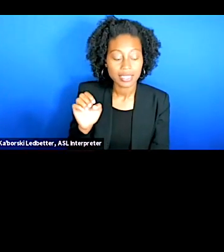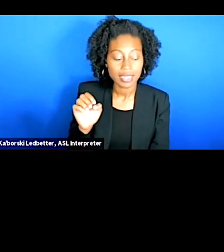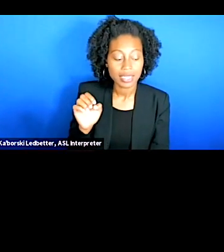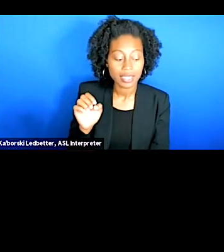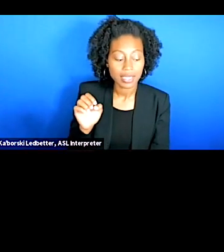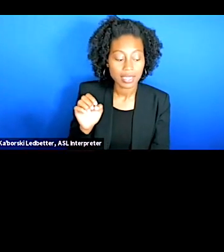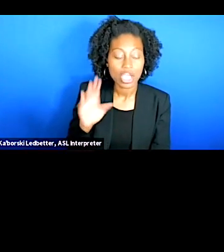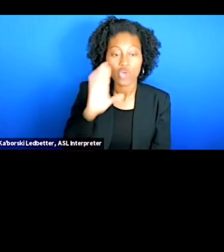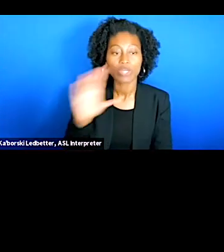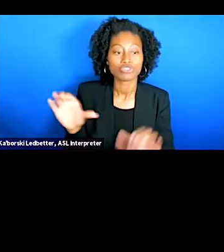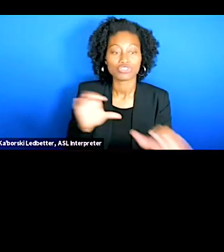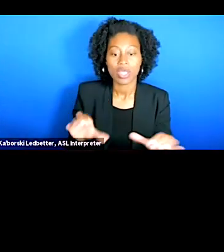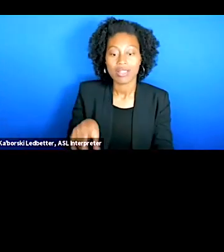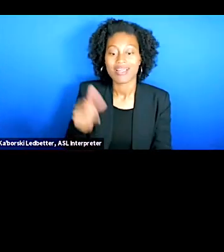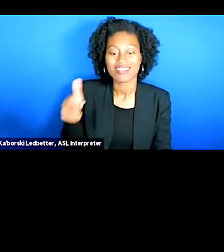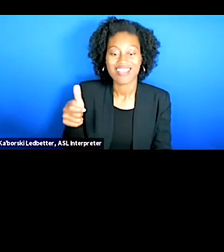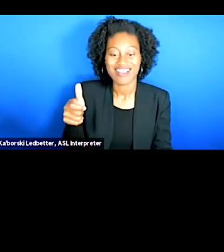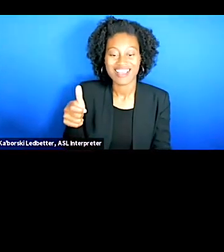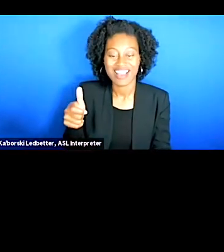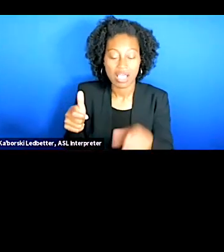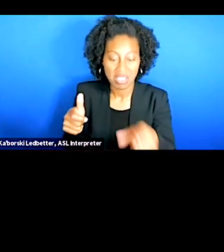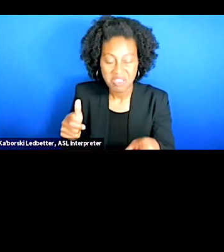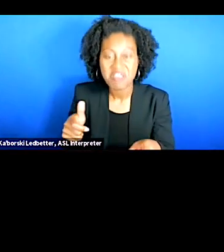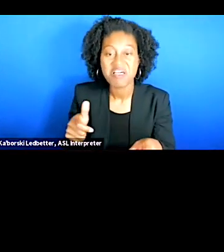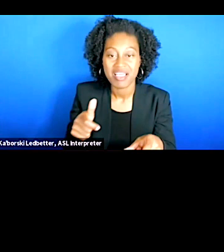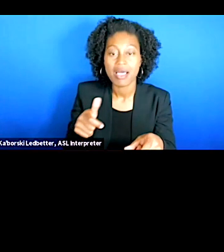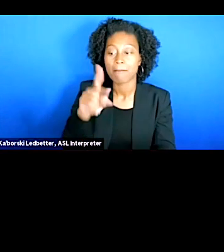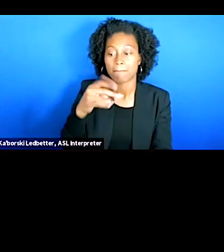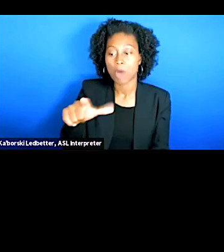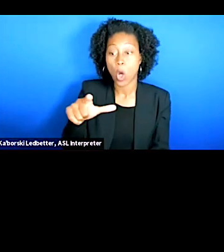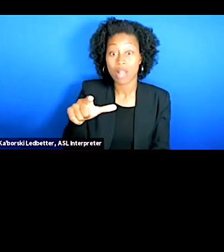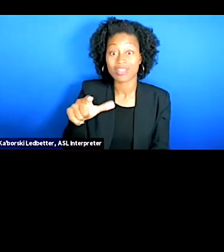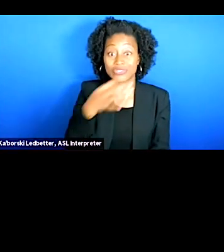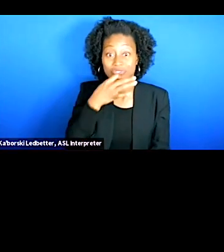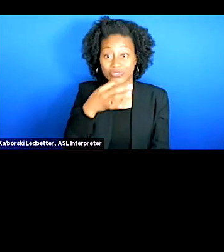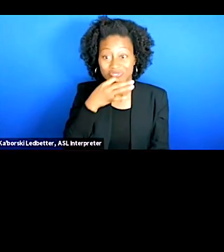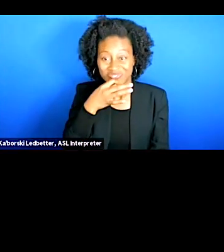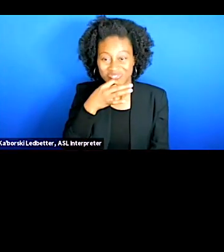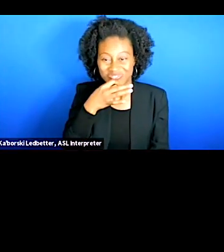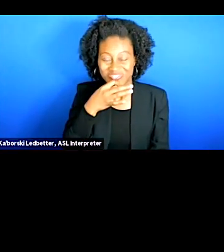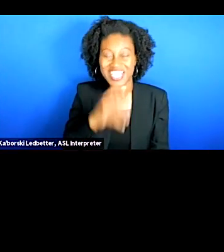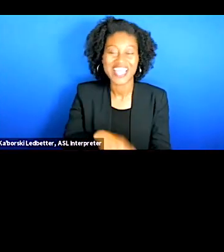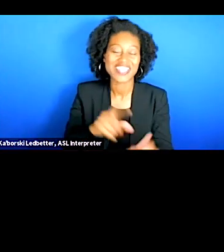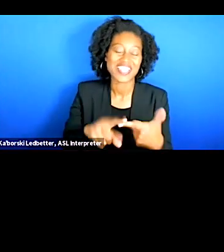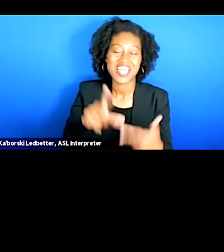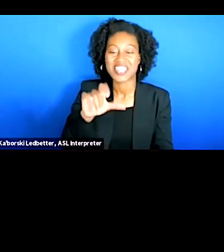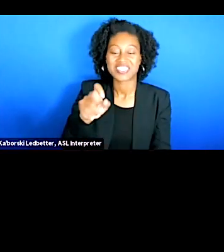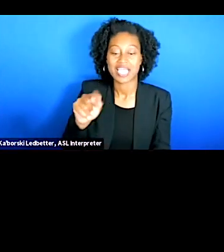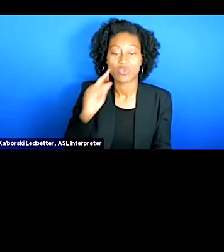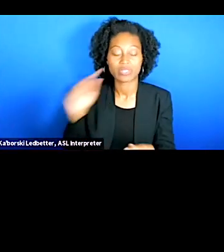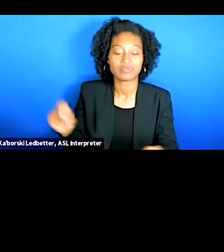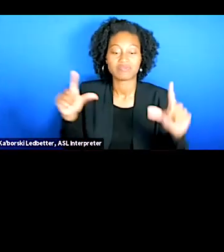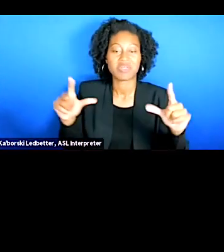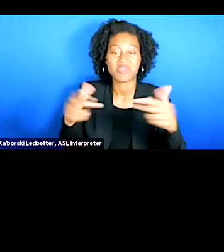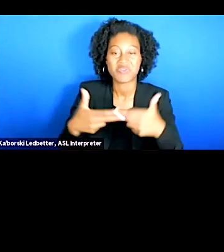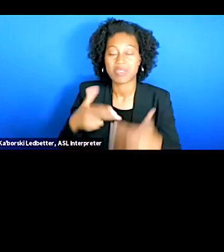so we will do another text poll at the end of these 3 minutes, and Lisette will be putting in the Slido poll in a few